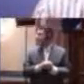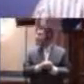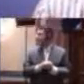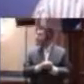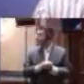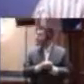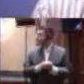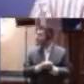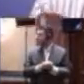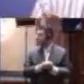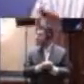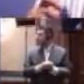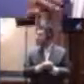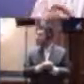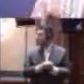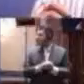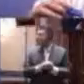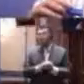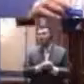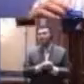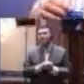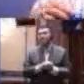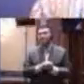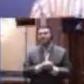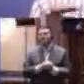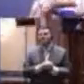of the 20th century. And this